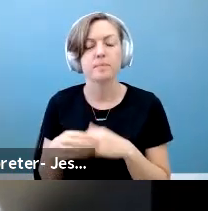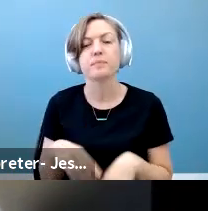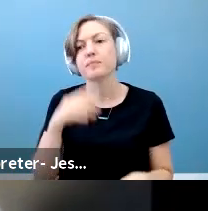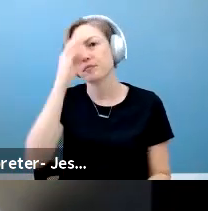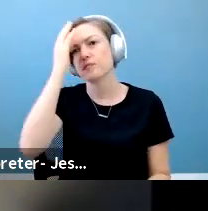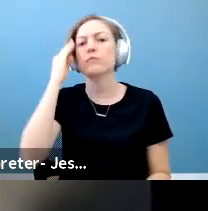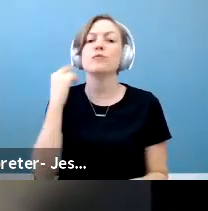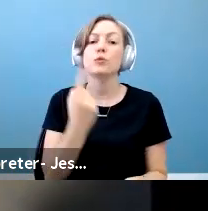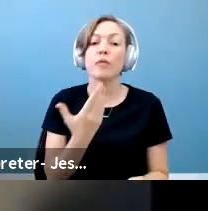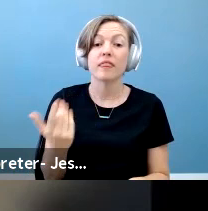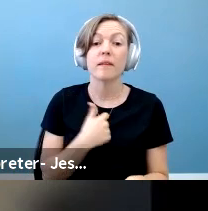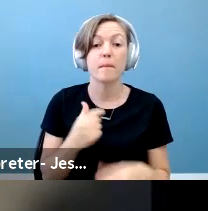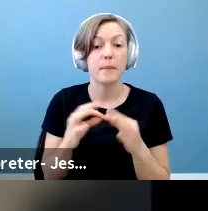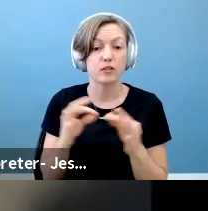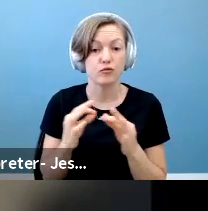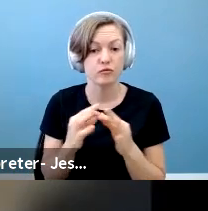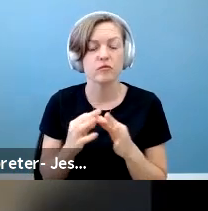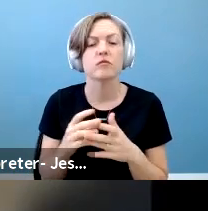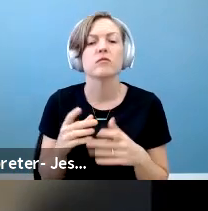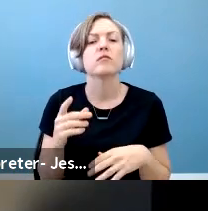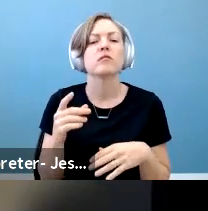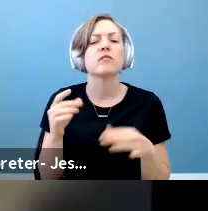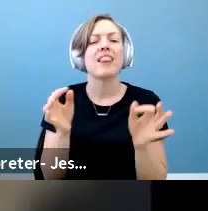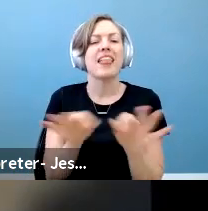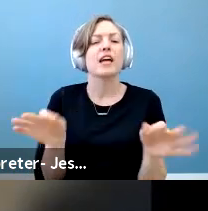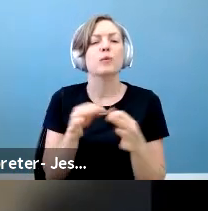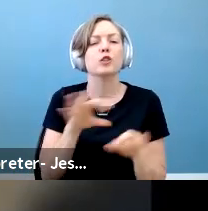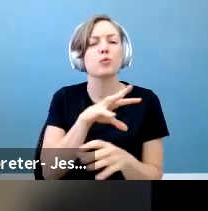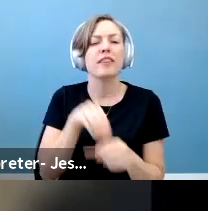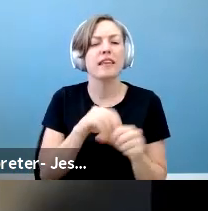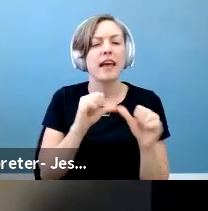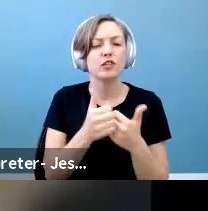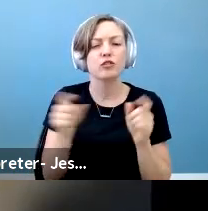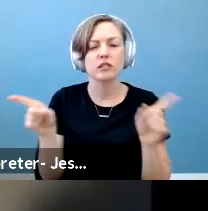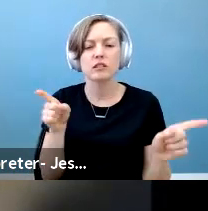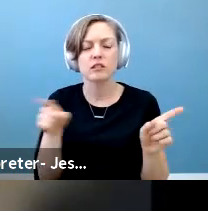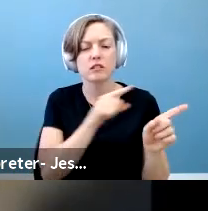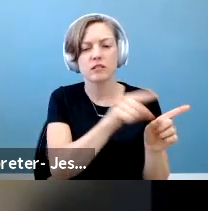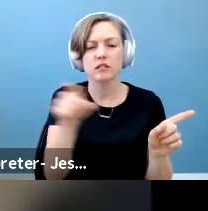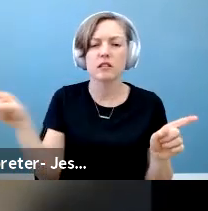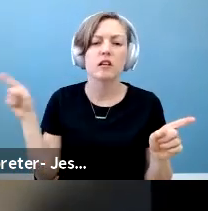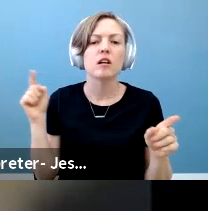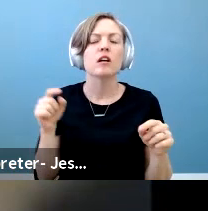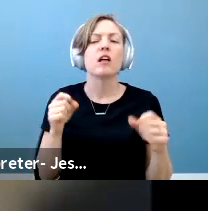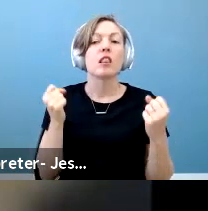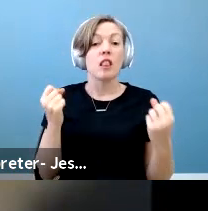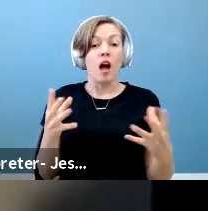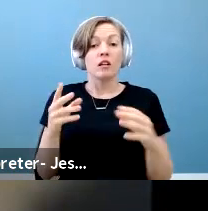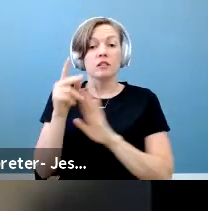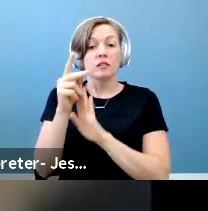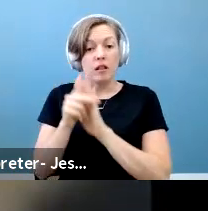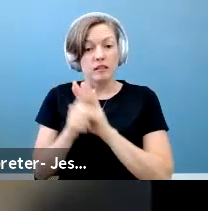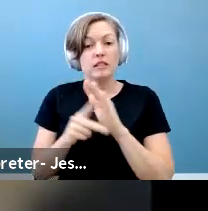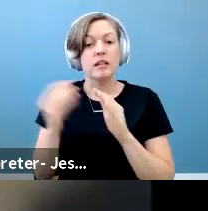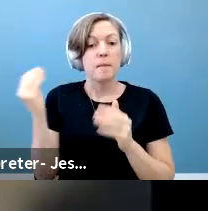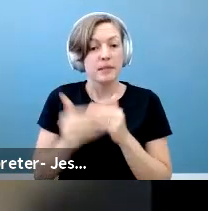One of the things I mentioned was language within the agencies. A lot of the policies and